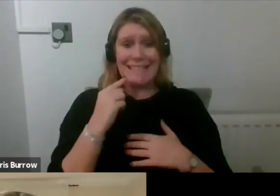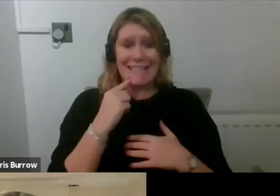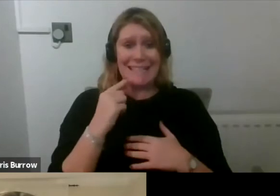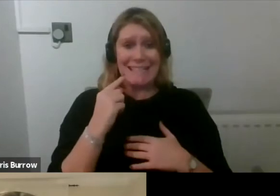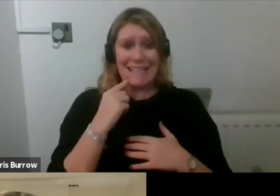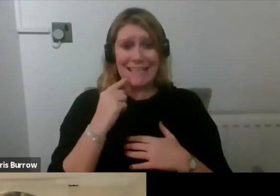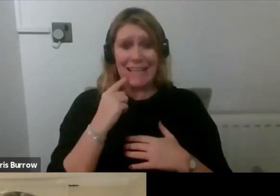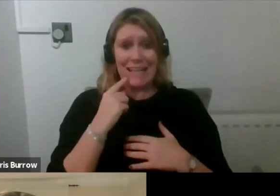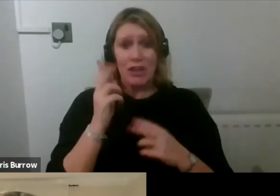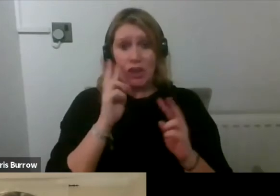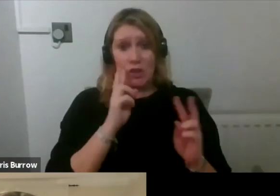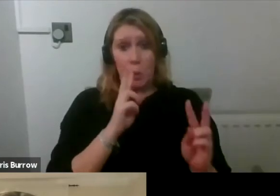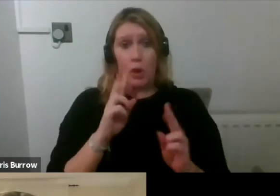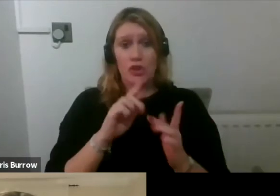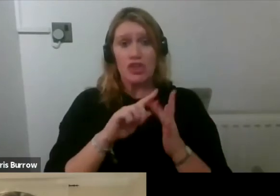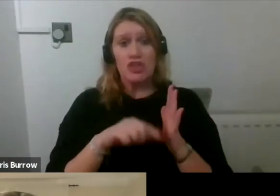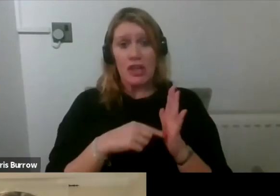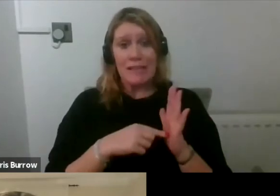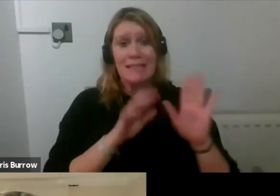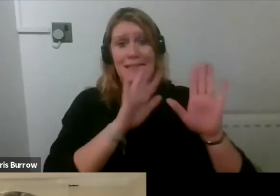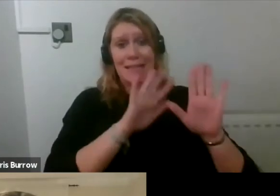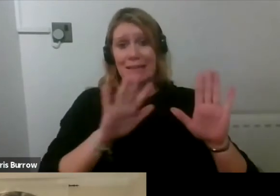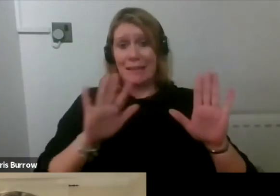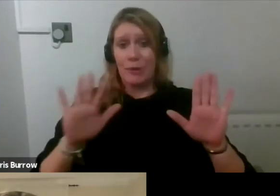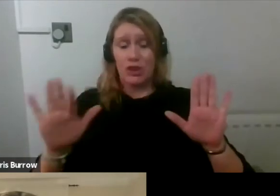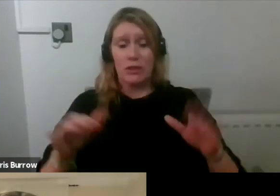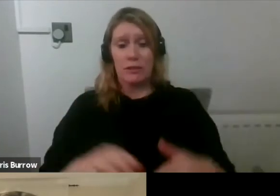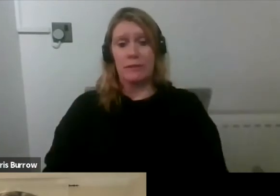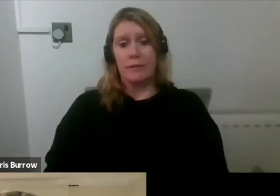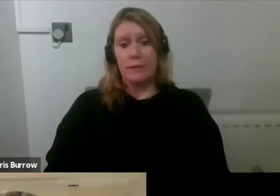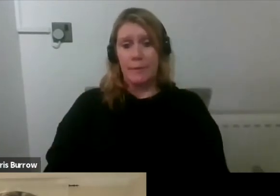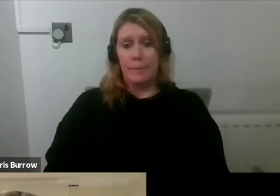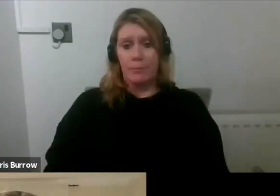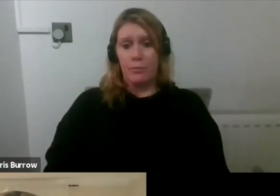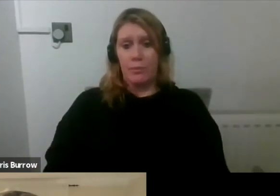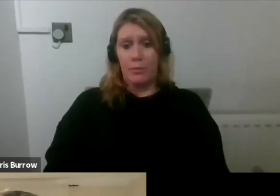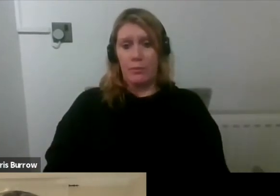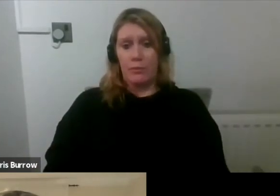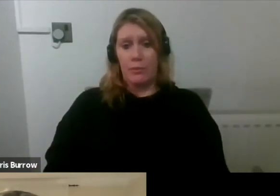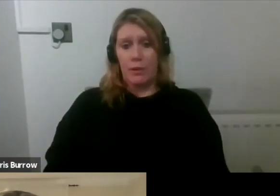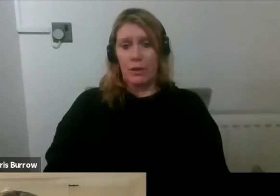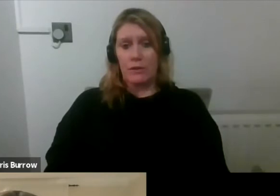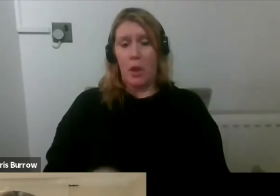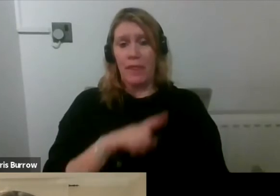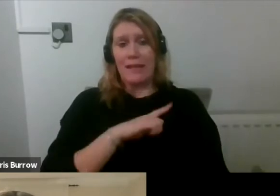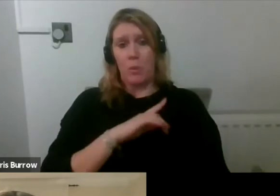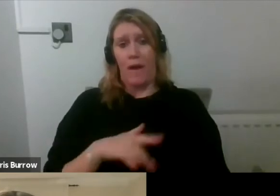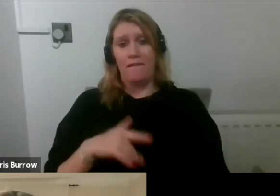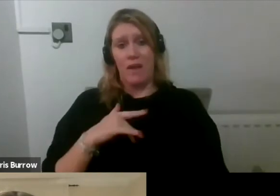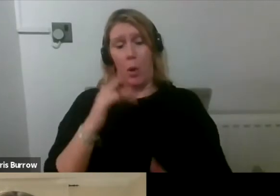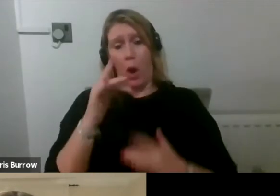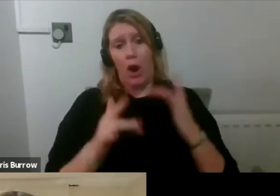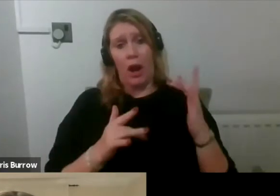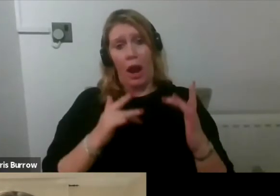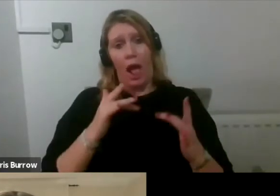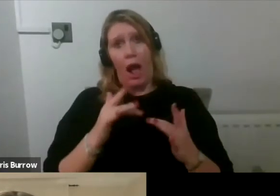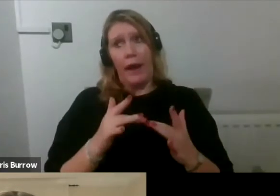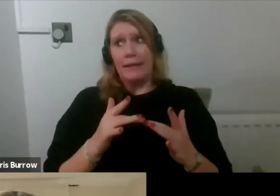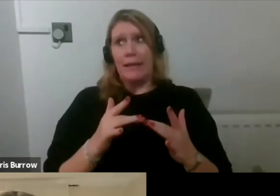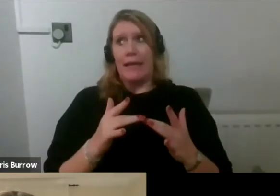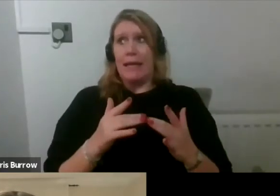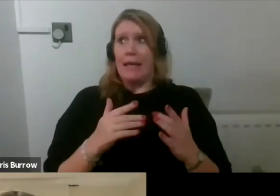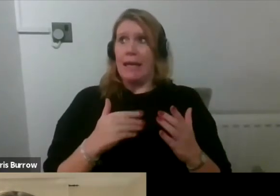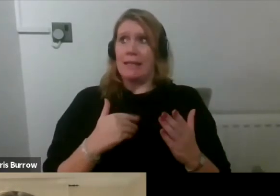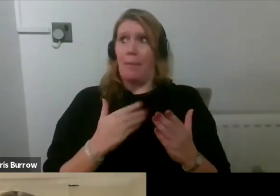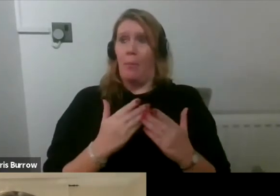your exhibition. So, and in another sense, I think online in this case is almost more immersive,